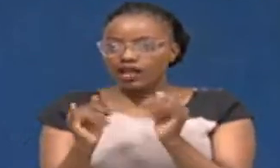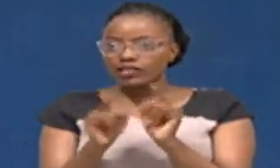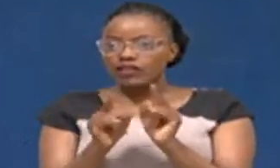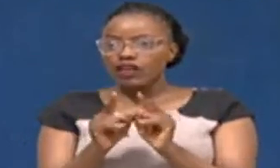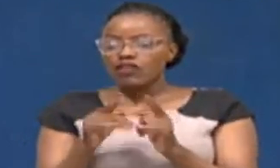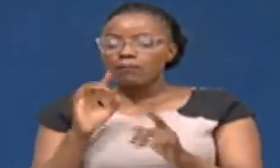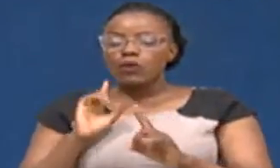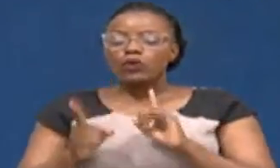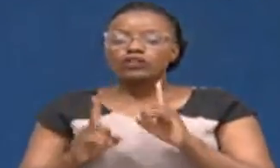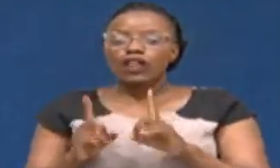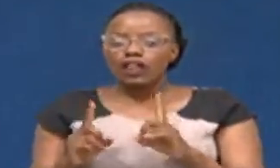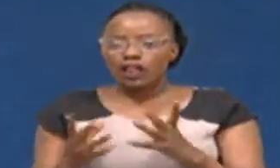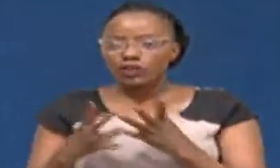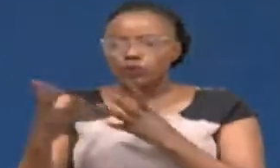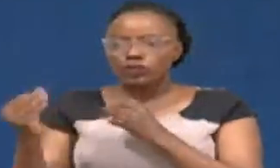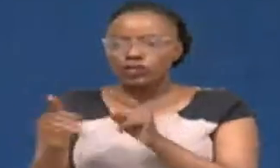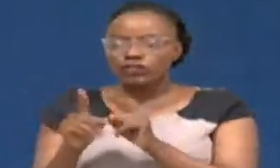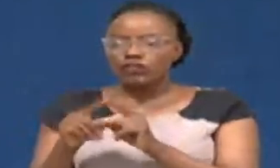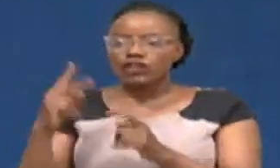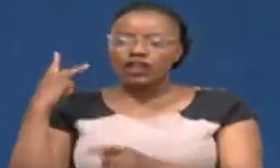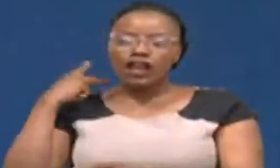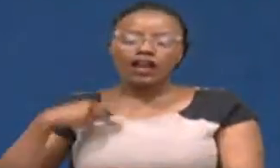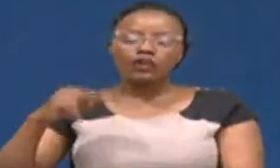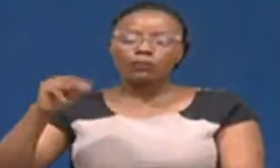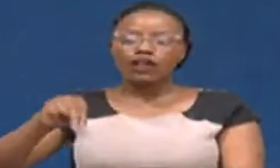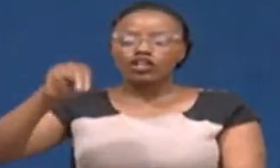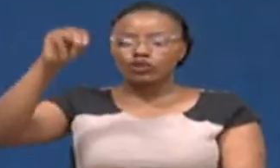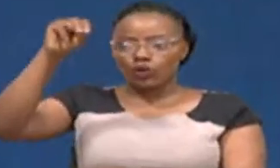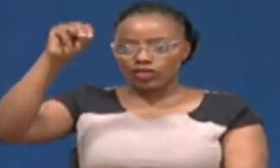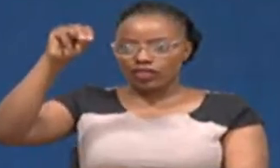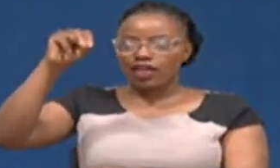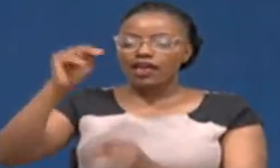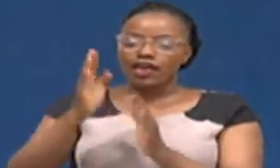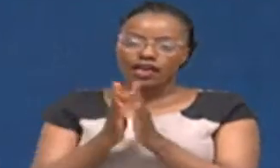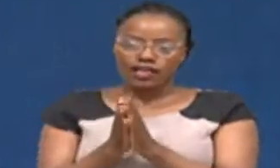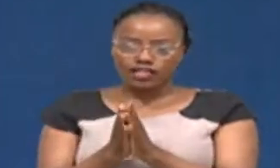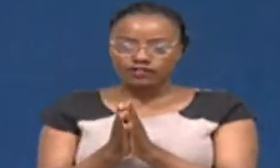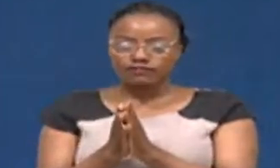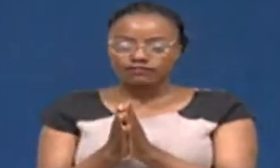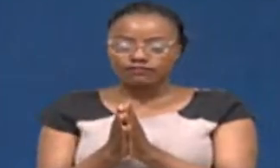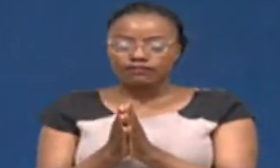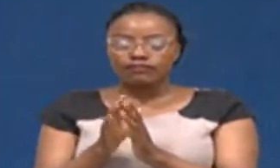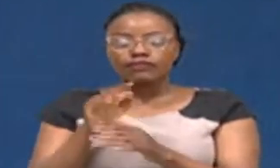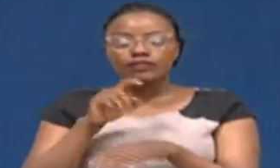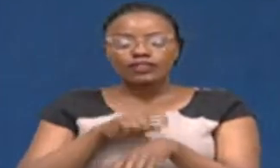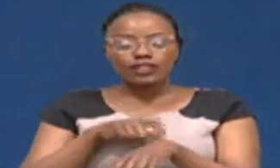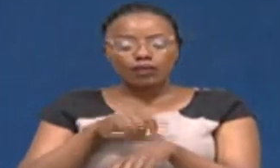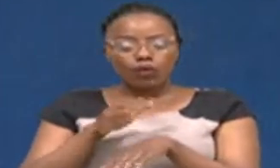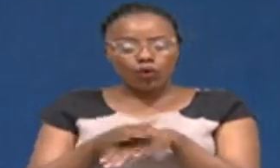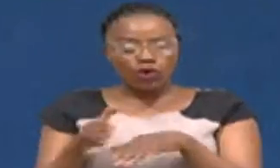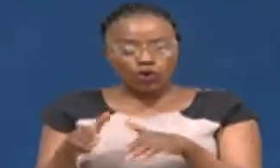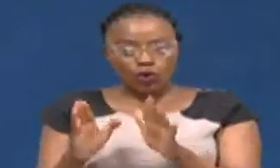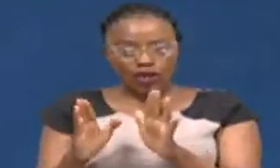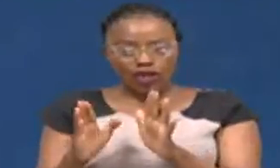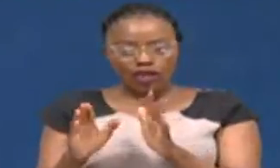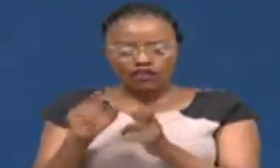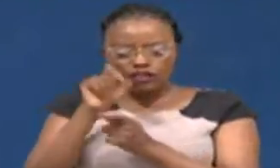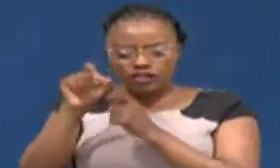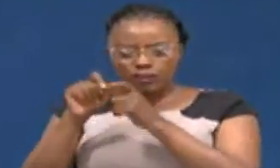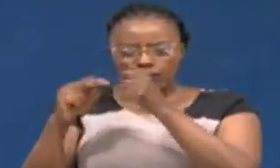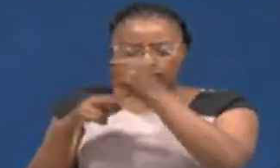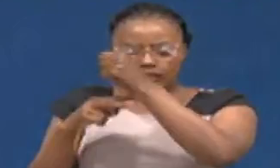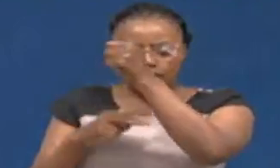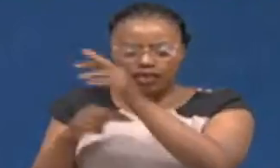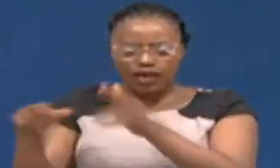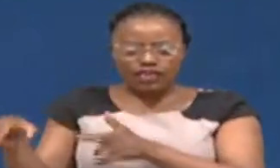was running along. I was in Karibangi North. And on the way, on a certain bridge, there